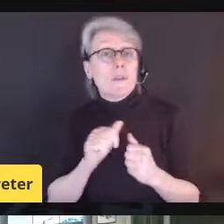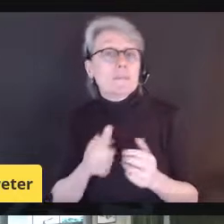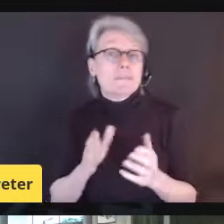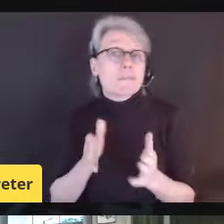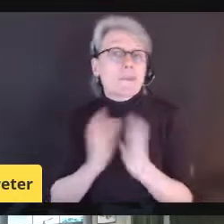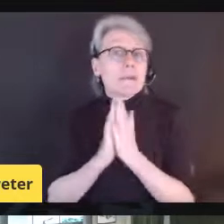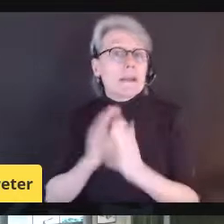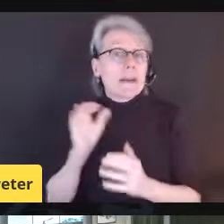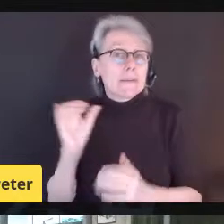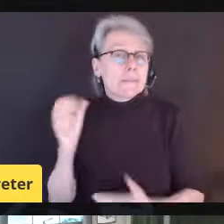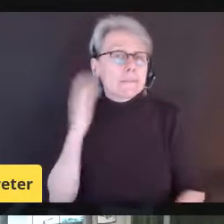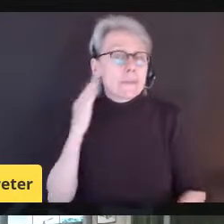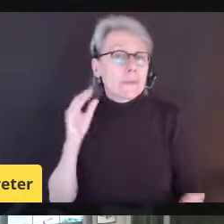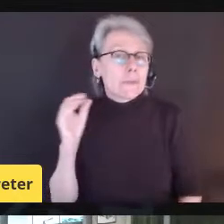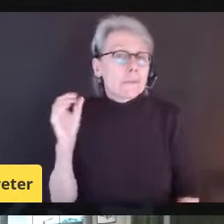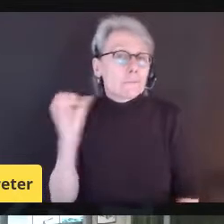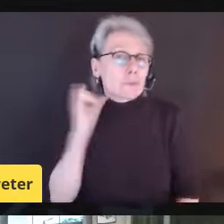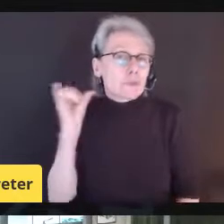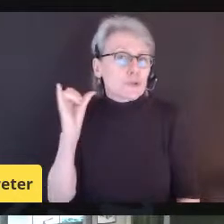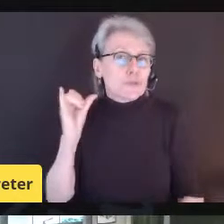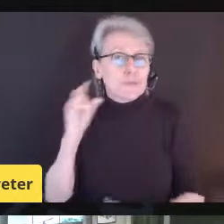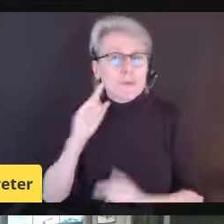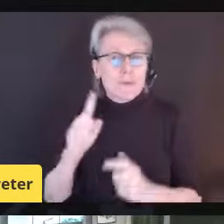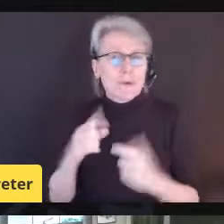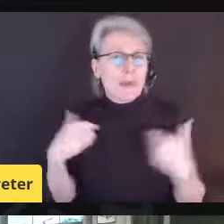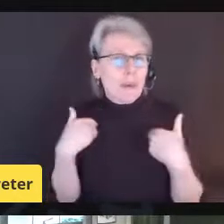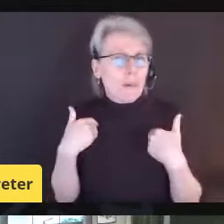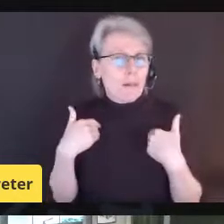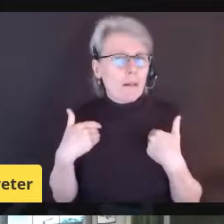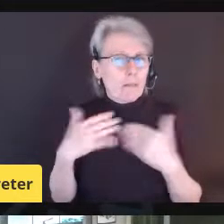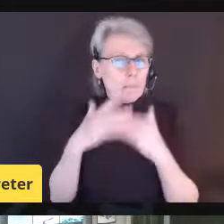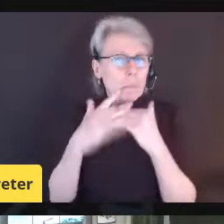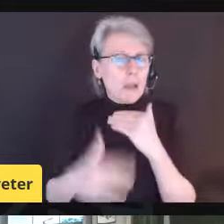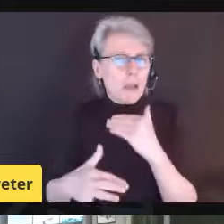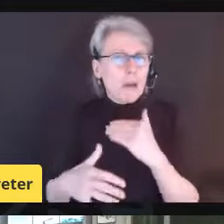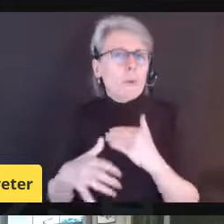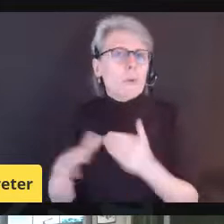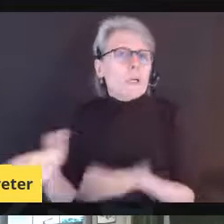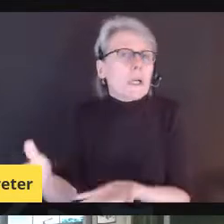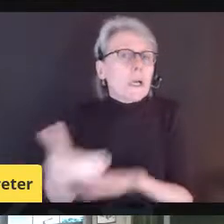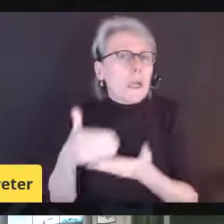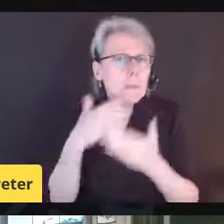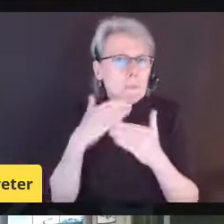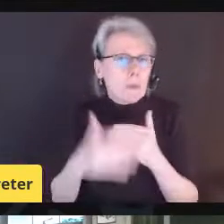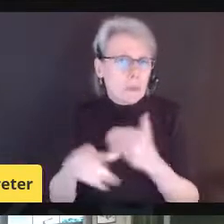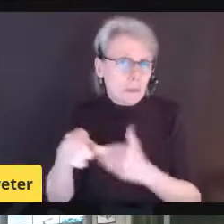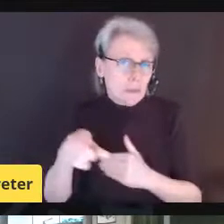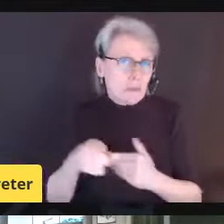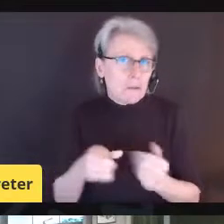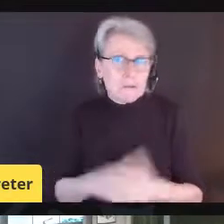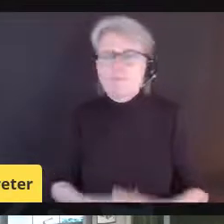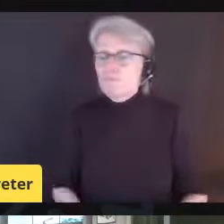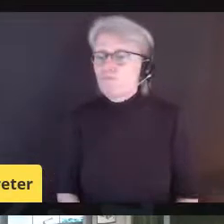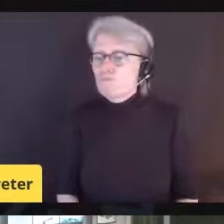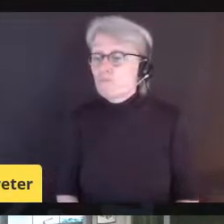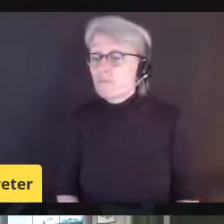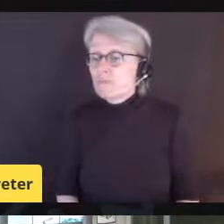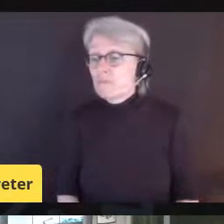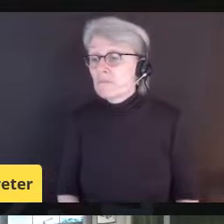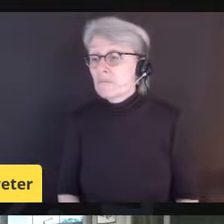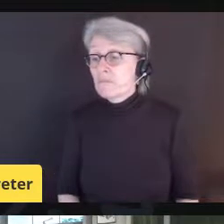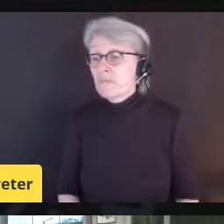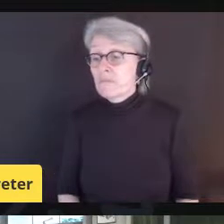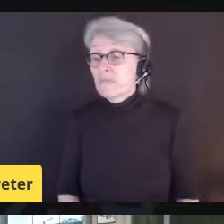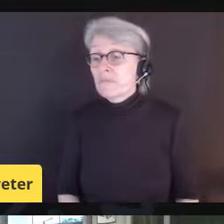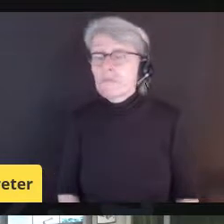whatever you call it, you know, where the animals are killed. We did get blood from there at times. That was kind of, you know,